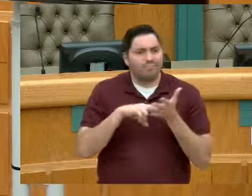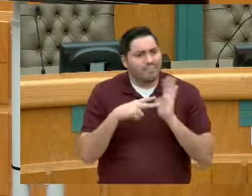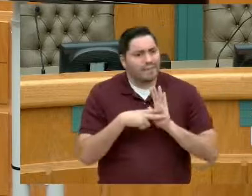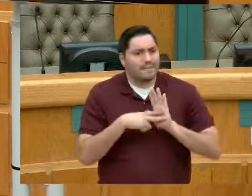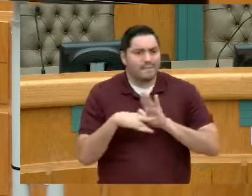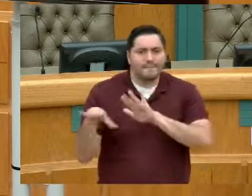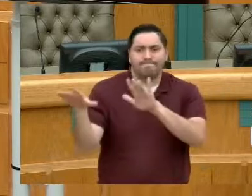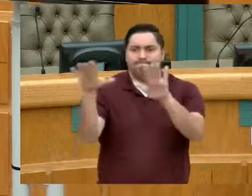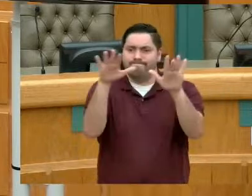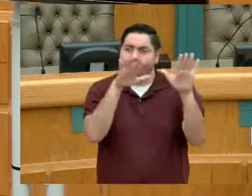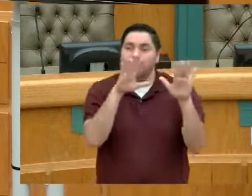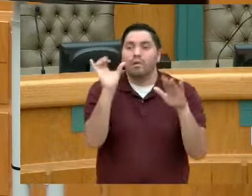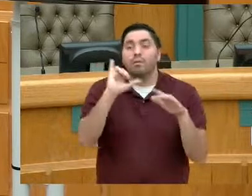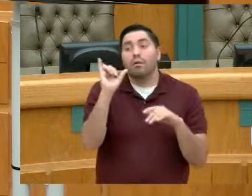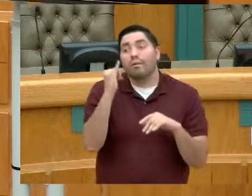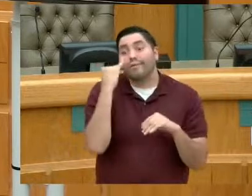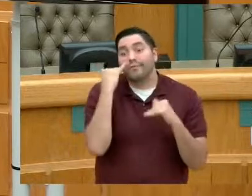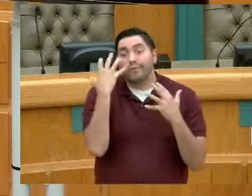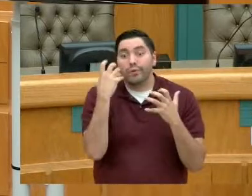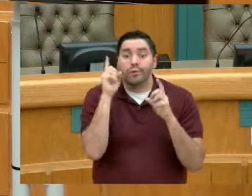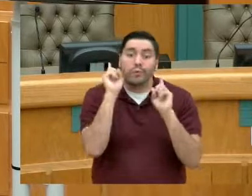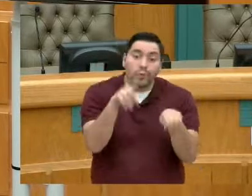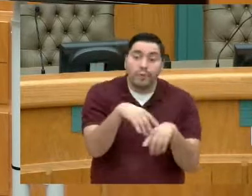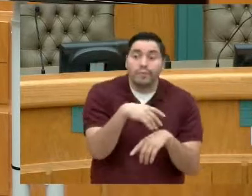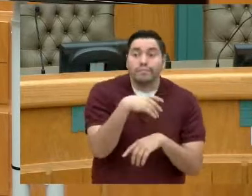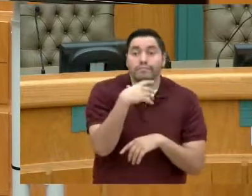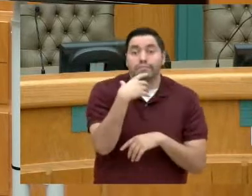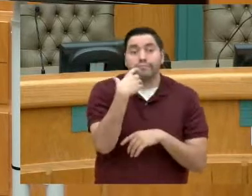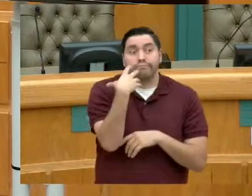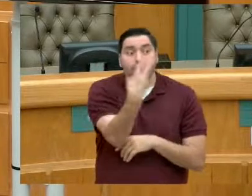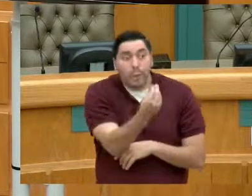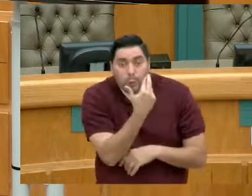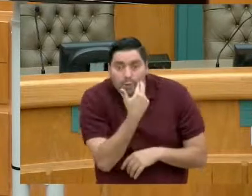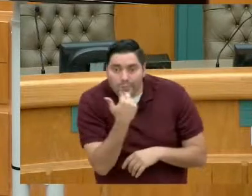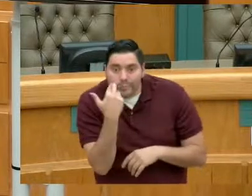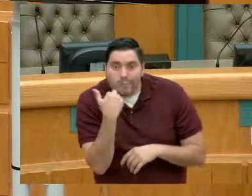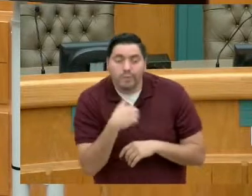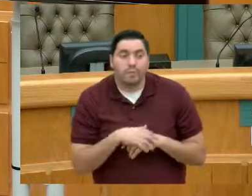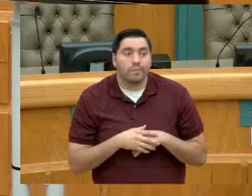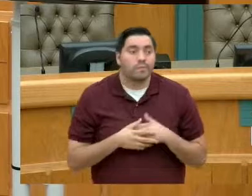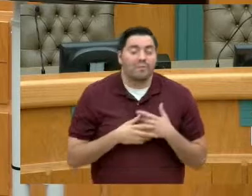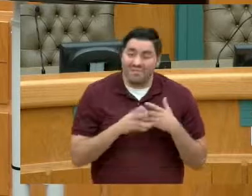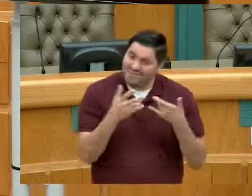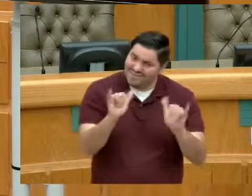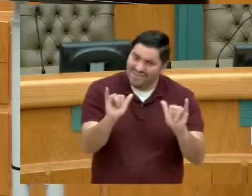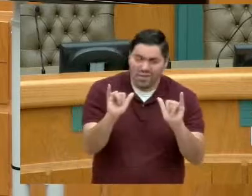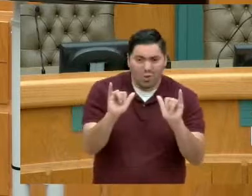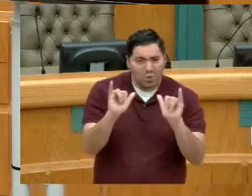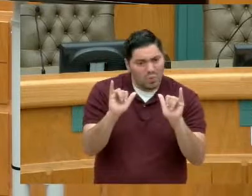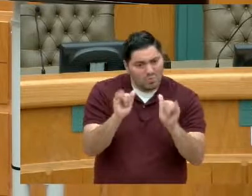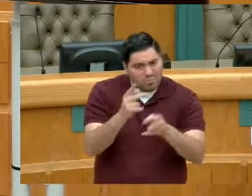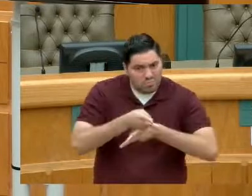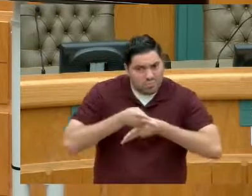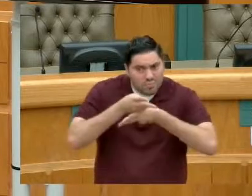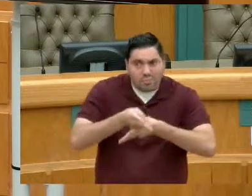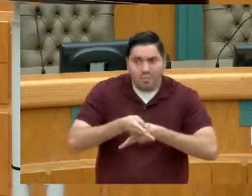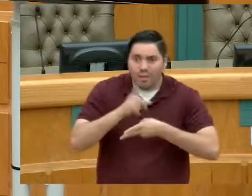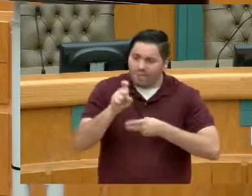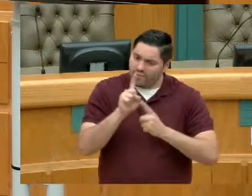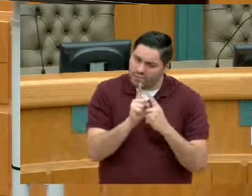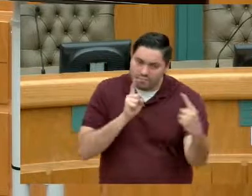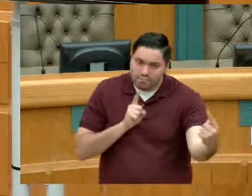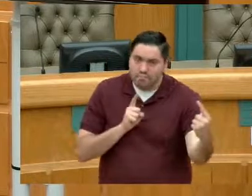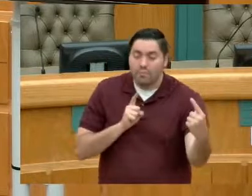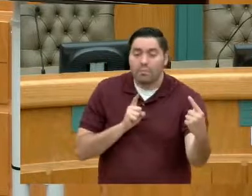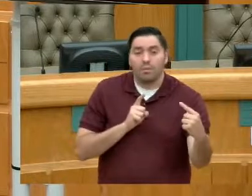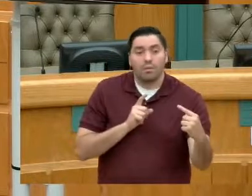more freely, like going out to eat. While enjoying these activities, you still must stay alert and keep your distance from